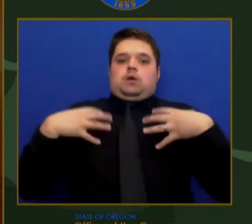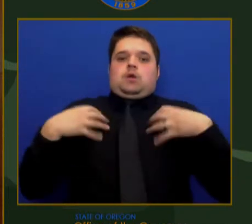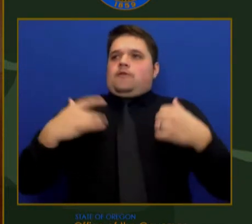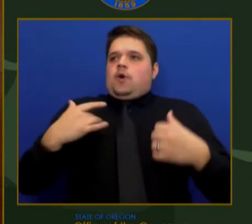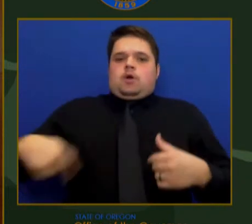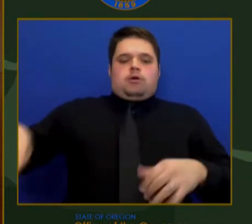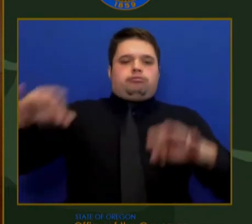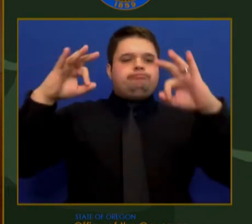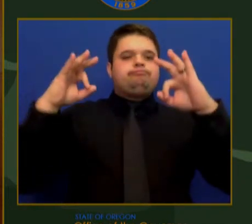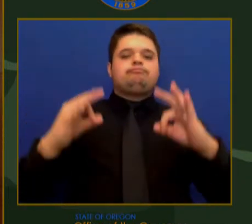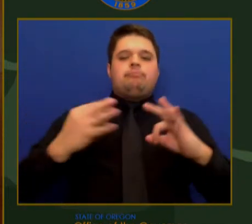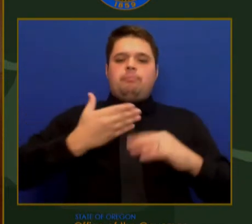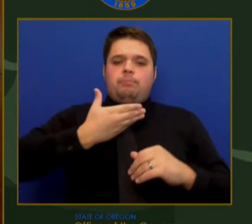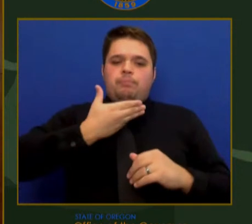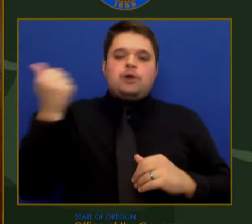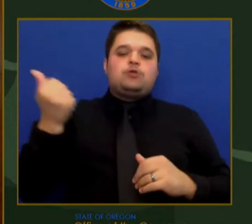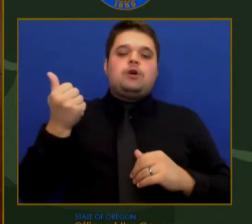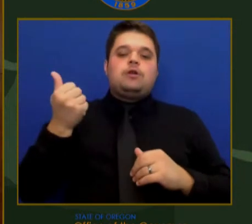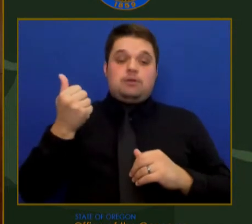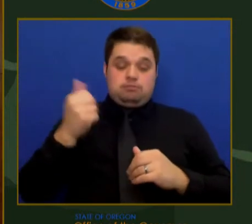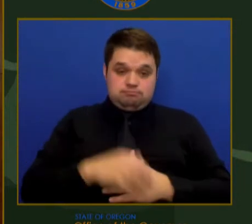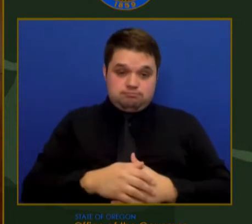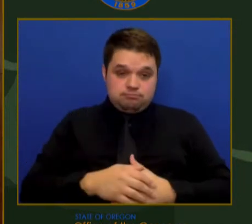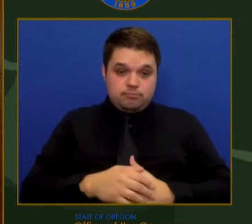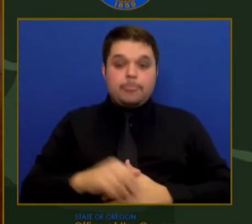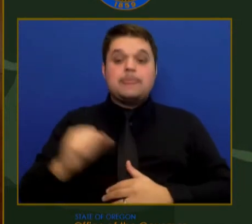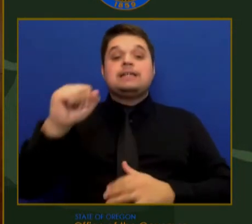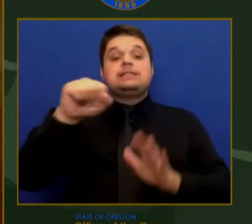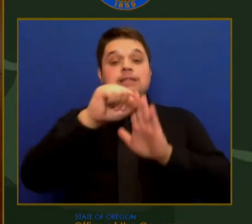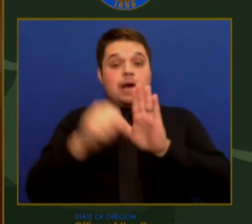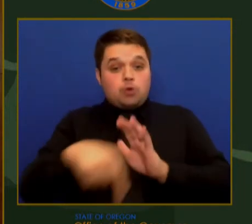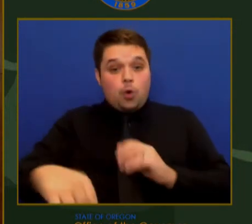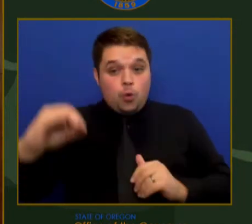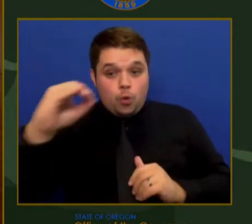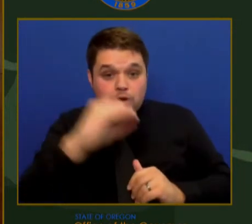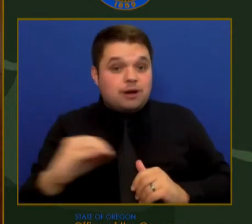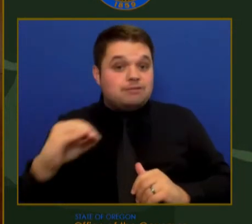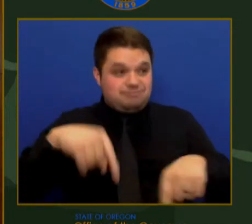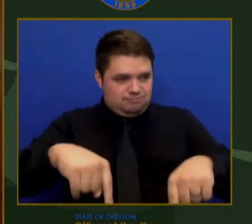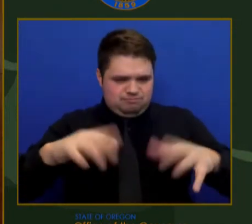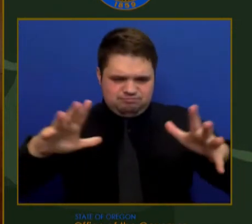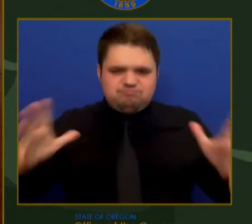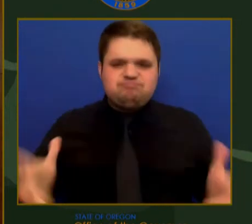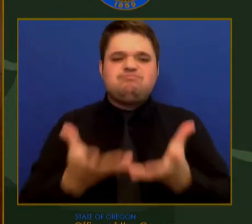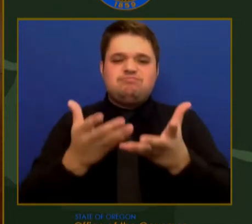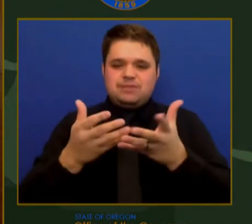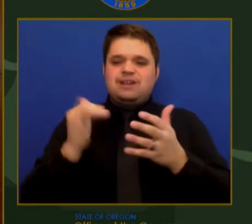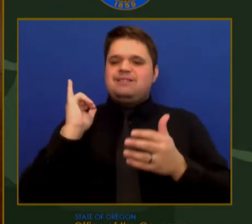That's how we honor this beautiful place we call home.